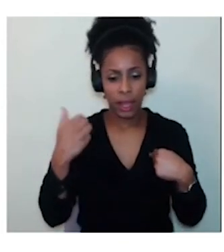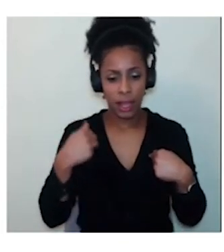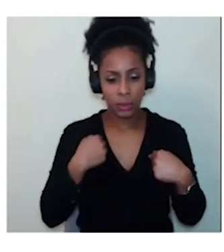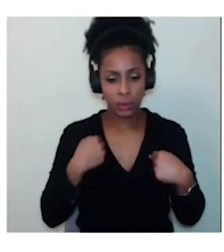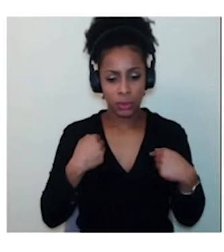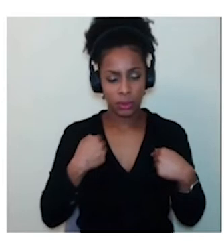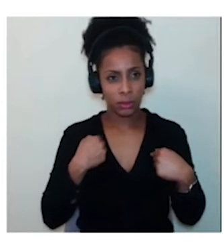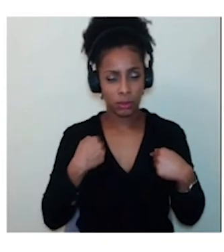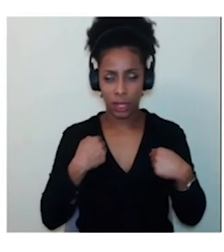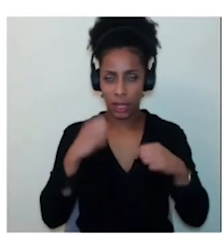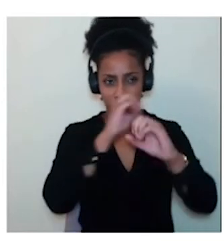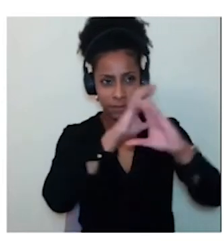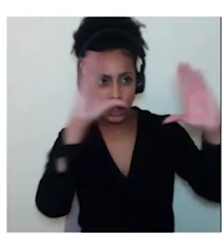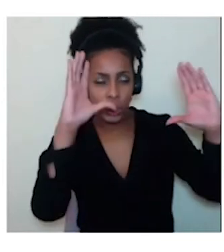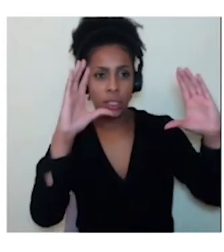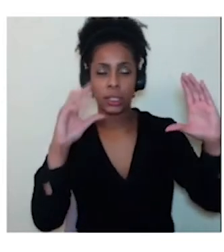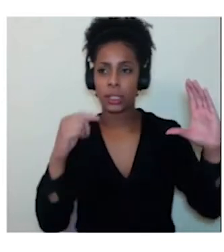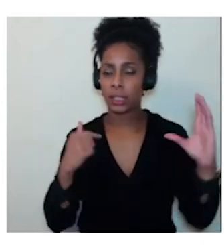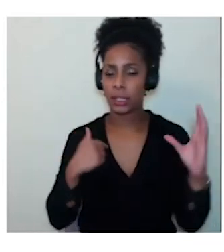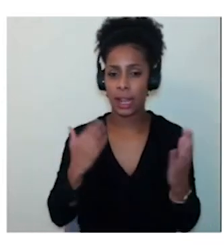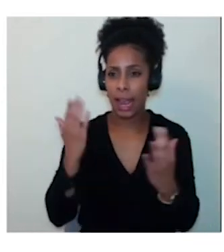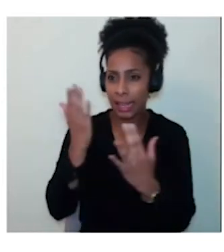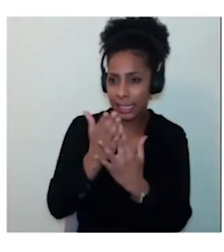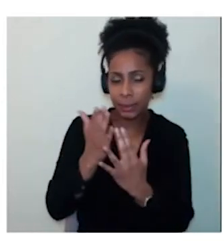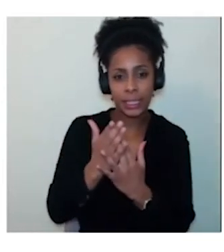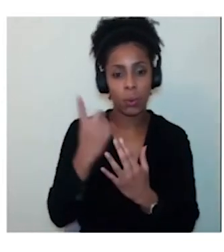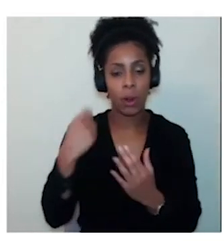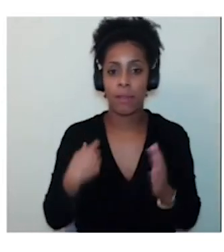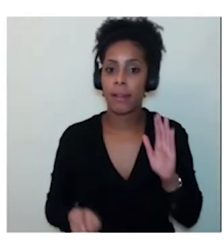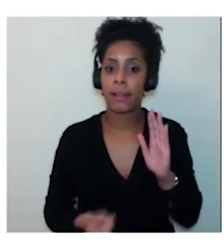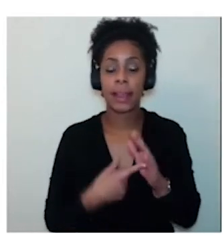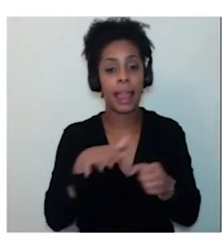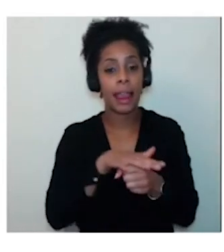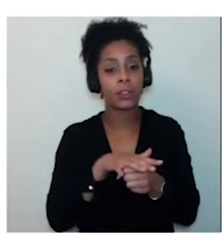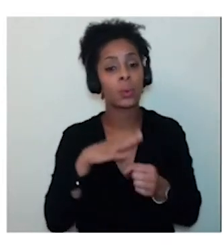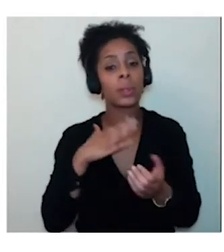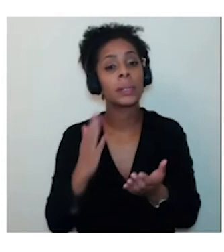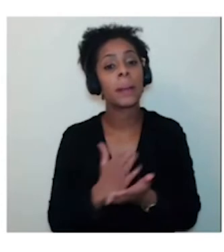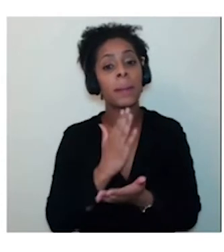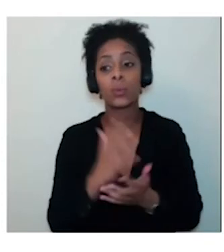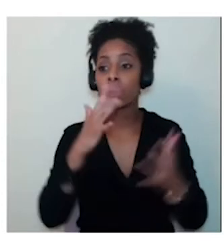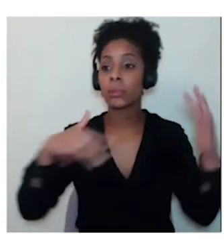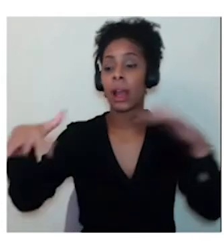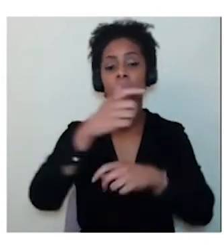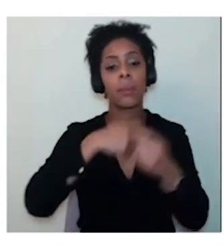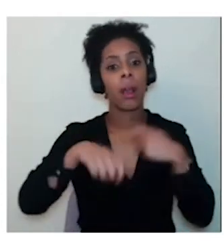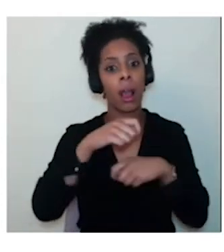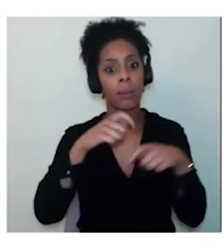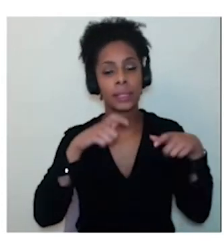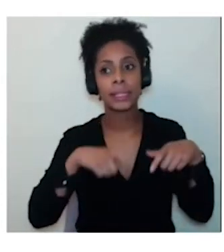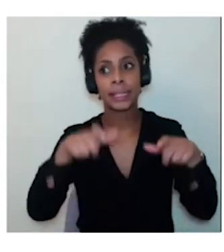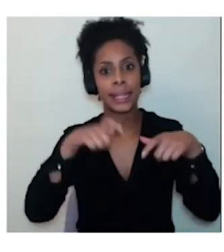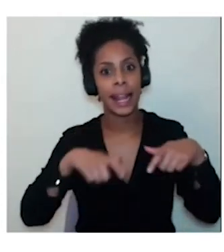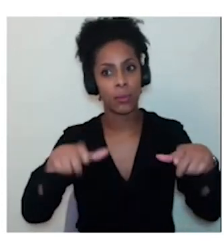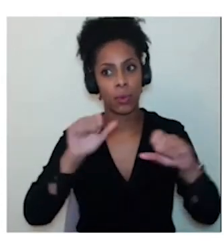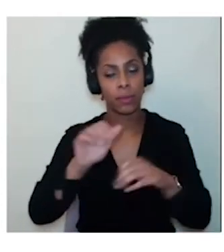our key focus areas towards a sustainable society and future. Thank you for the